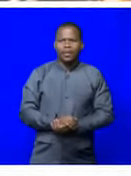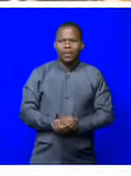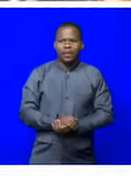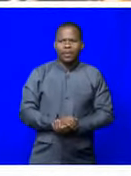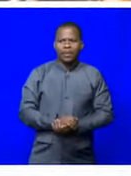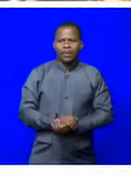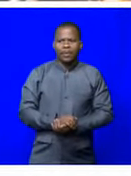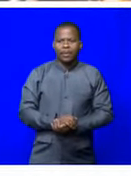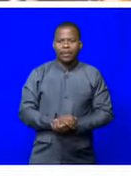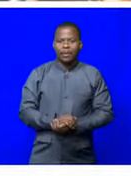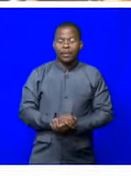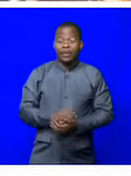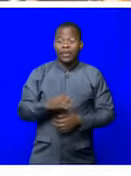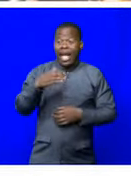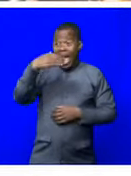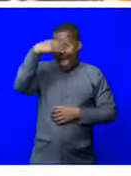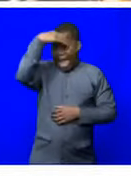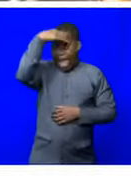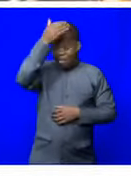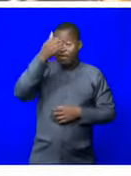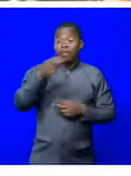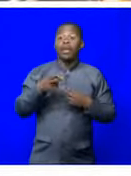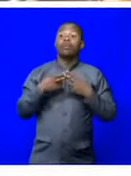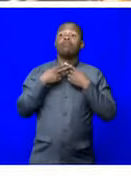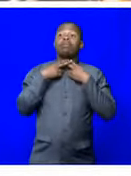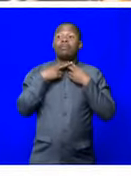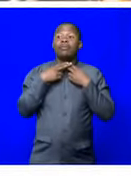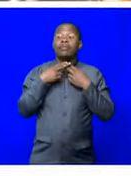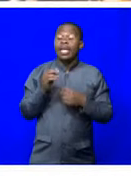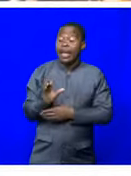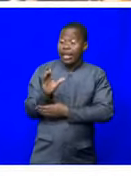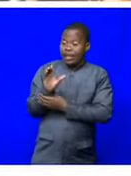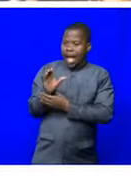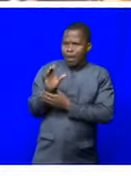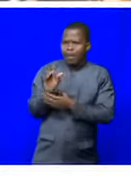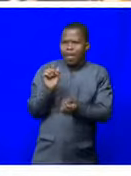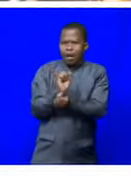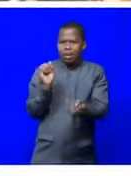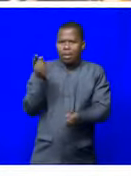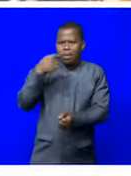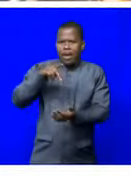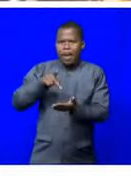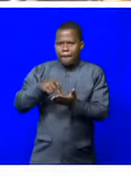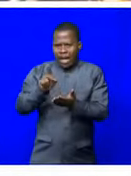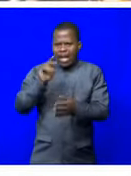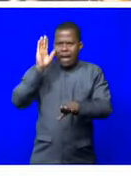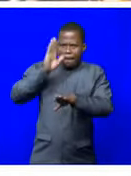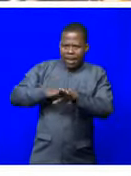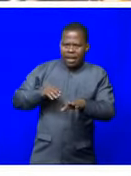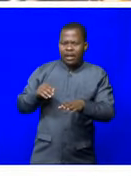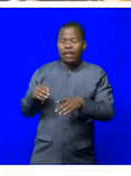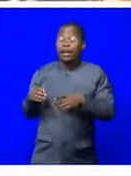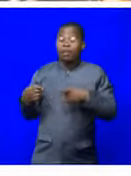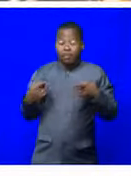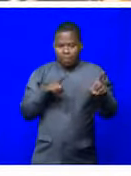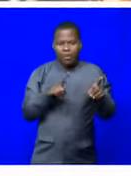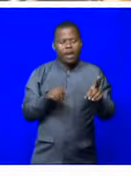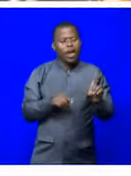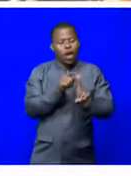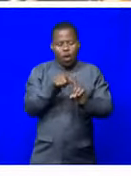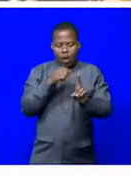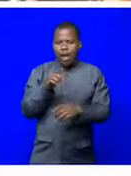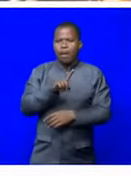Umbuso uyasiphikisa sicelo sekutokela ngephandle lesifakwe ngulungelo Malusi Zikalala